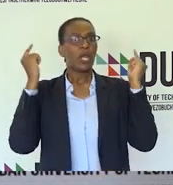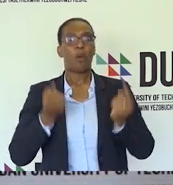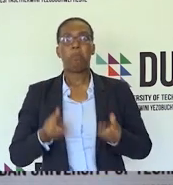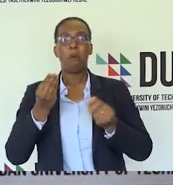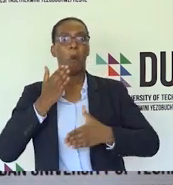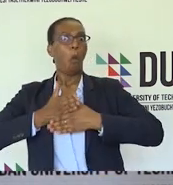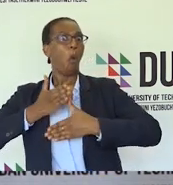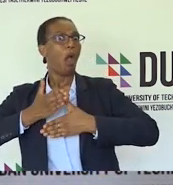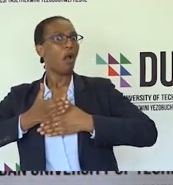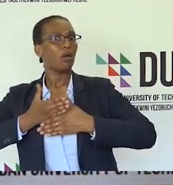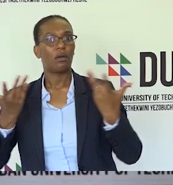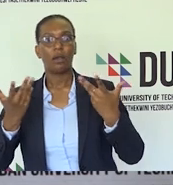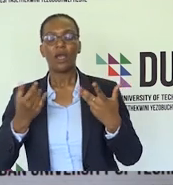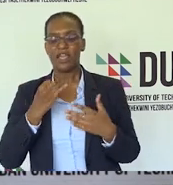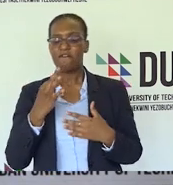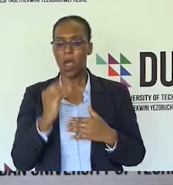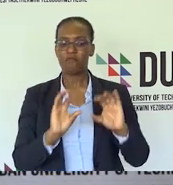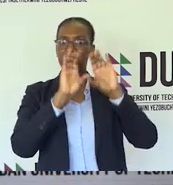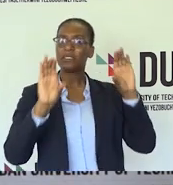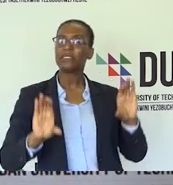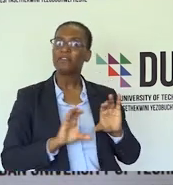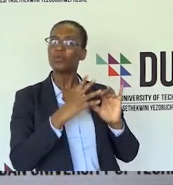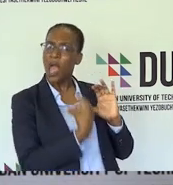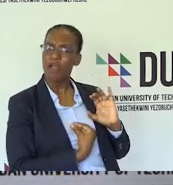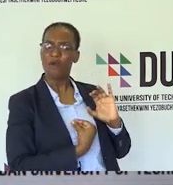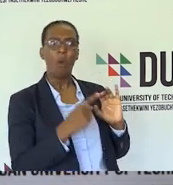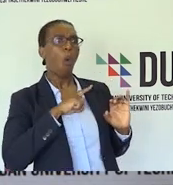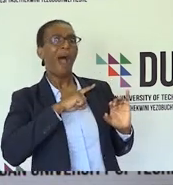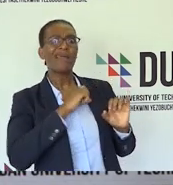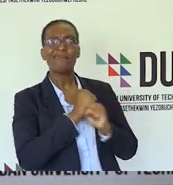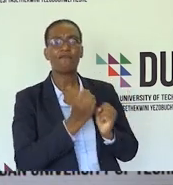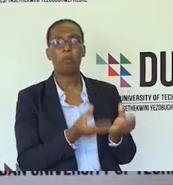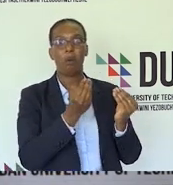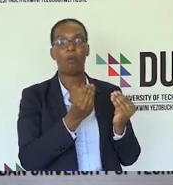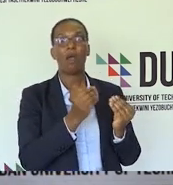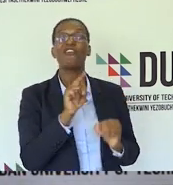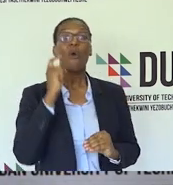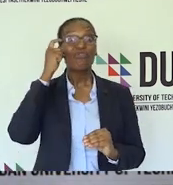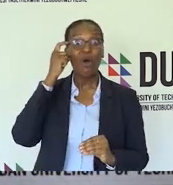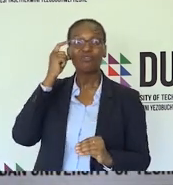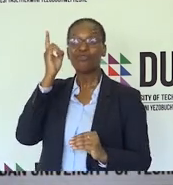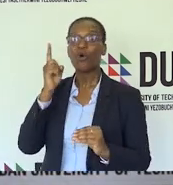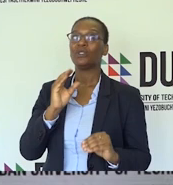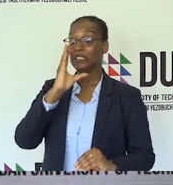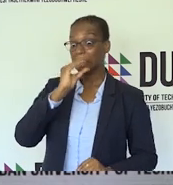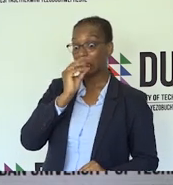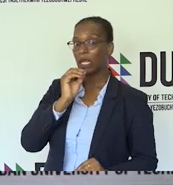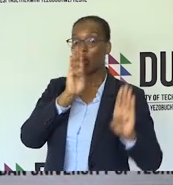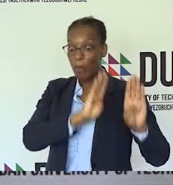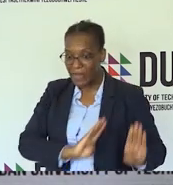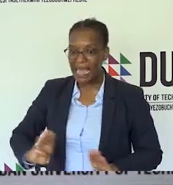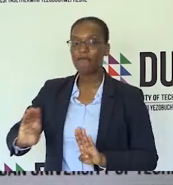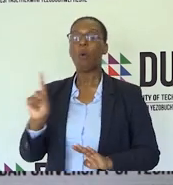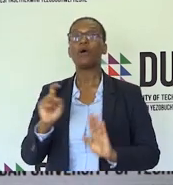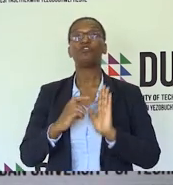unemployable, even though you have that certificate. Through you, your thoughts, your speech, your behavior, and what